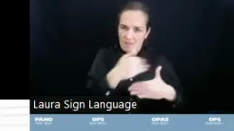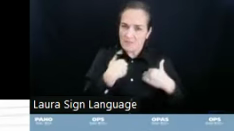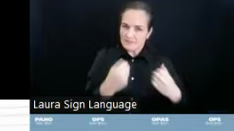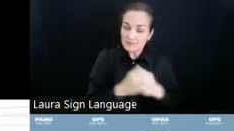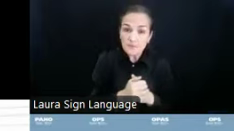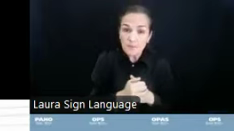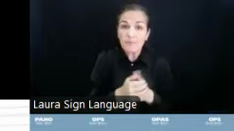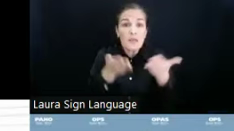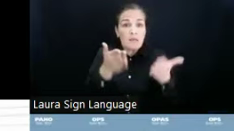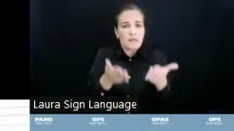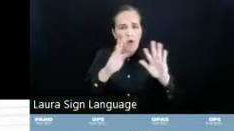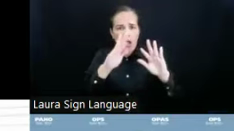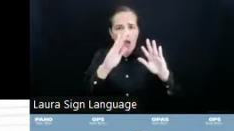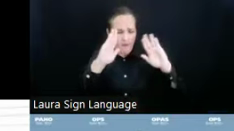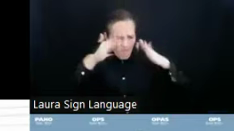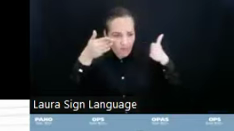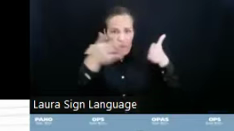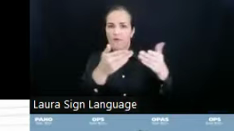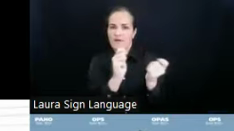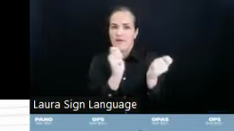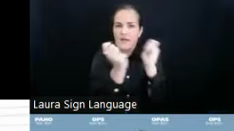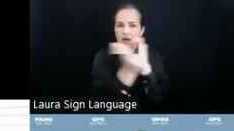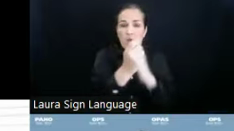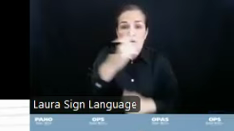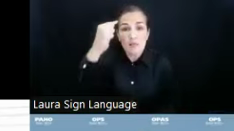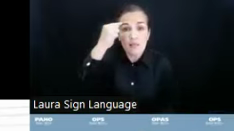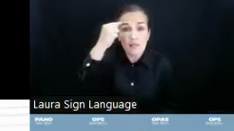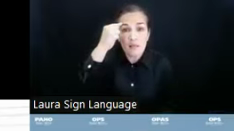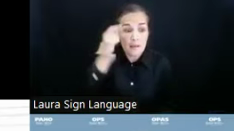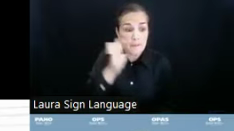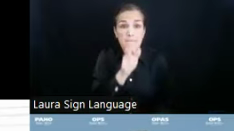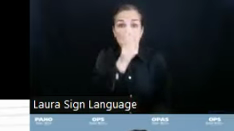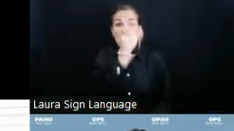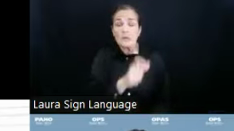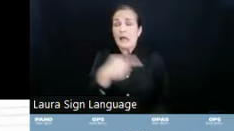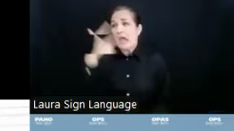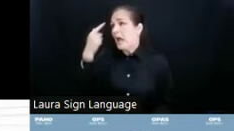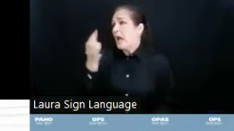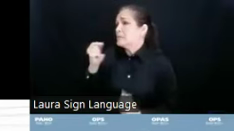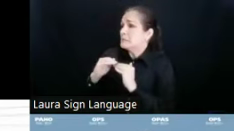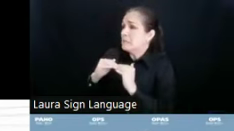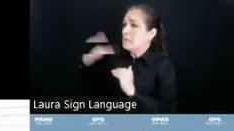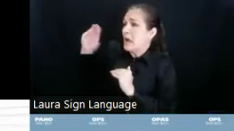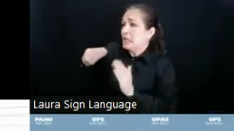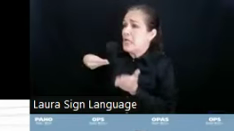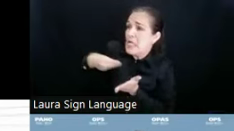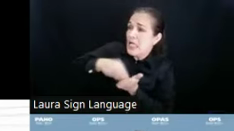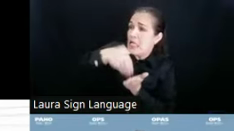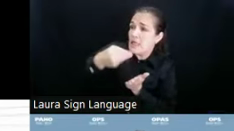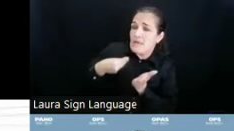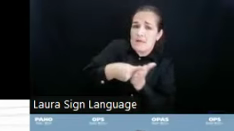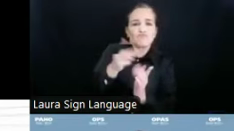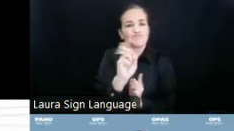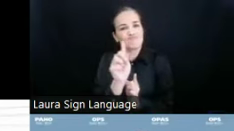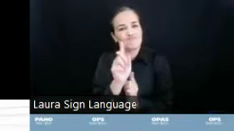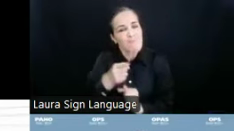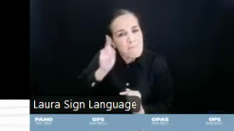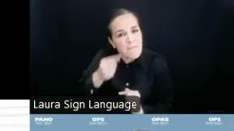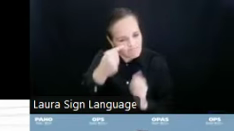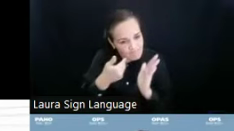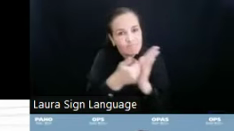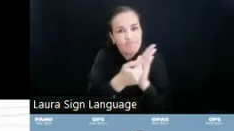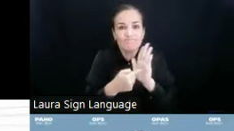cambiar el We enfoque, also want to change no the pensar que approach. esto va a We ser should como un not gasto think that extra this en la will sociedad, mean an extra sino que realmente expenditure in the podemos dar system, un but that